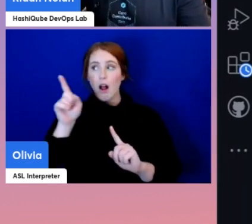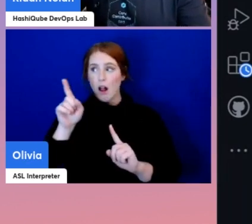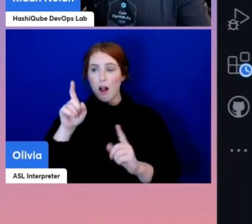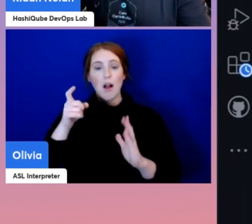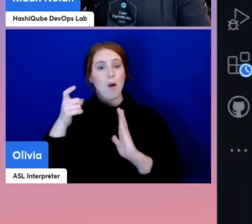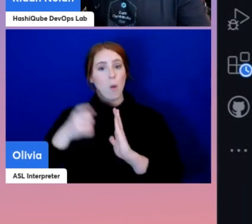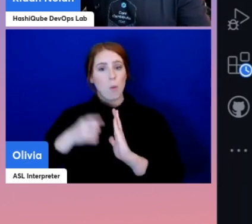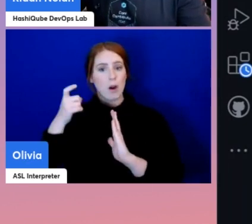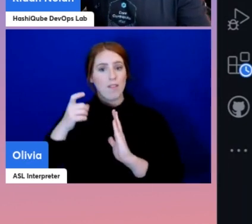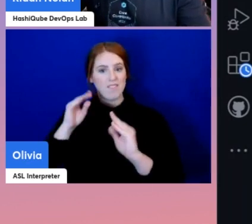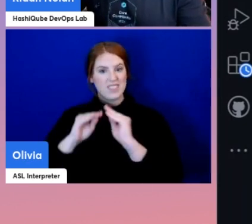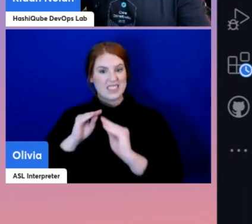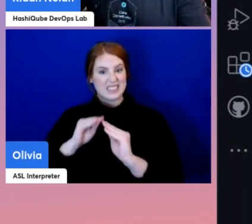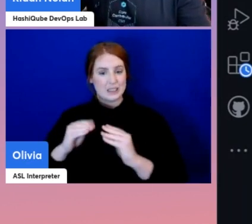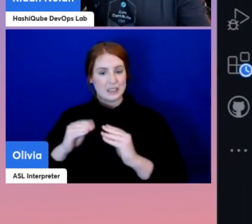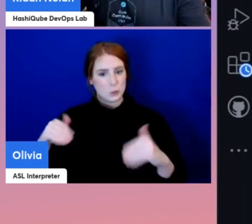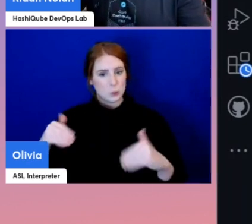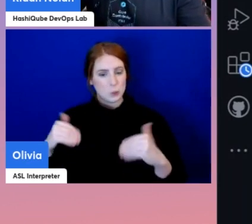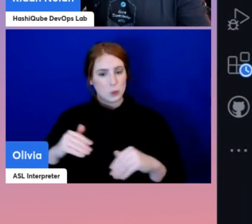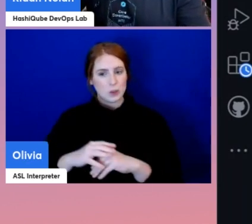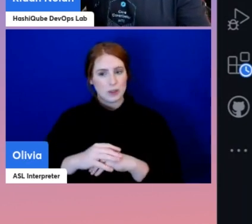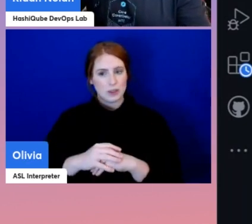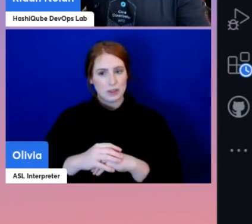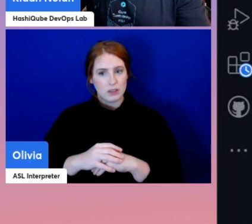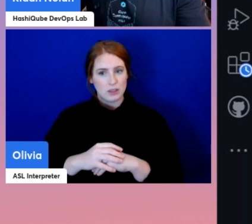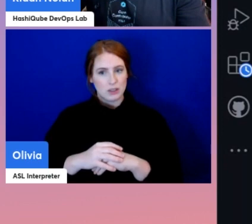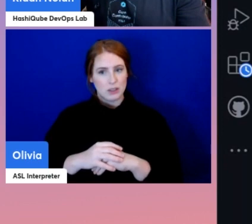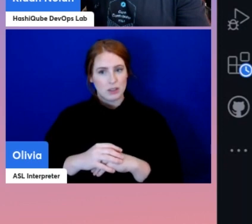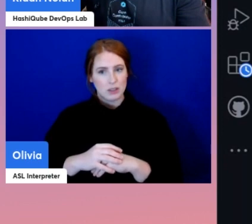fix this for us.